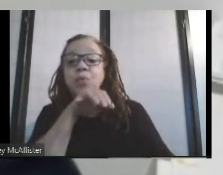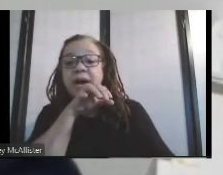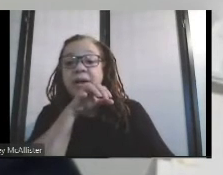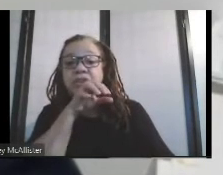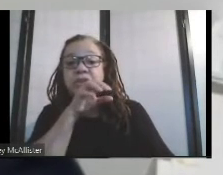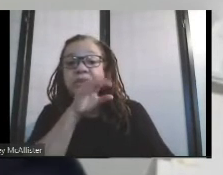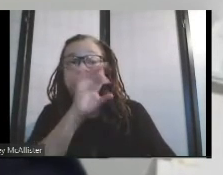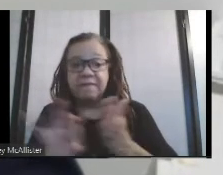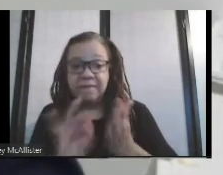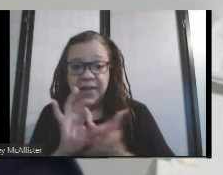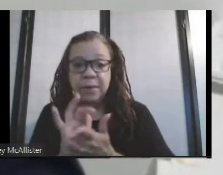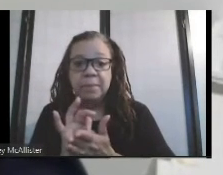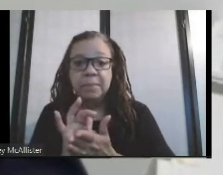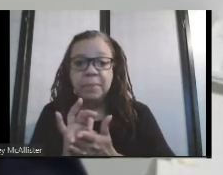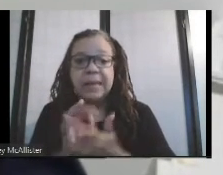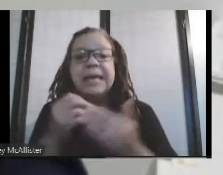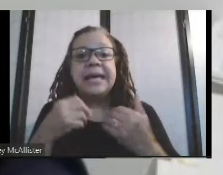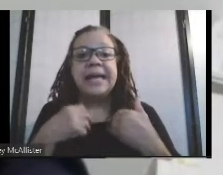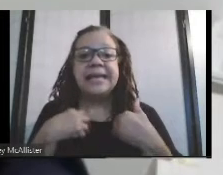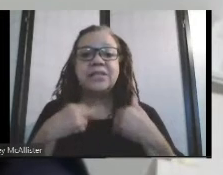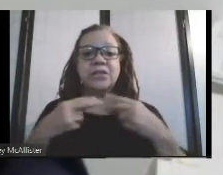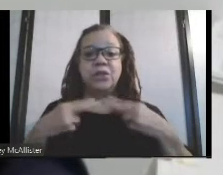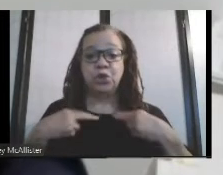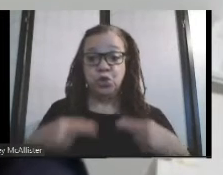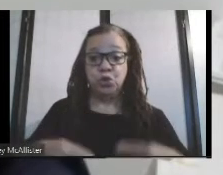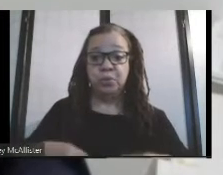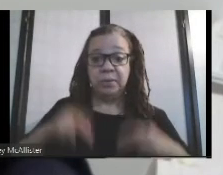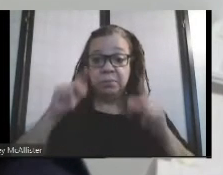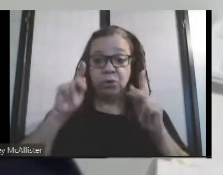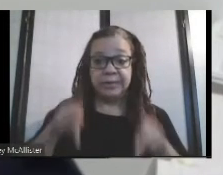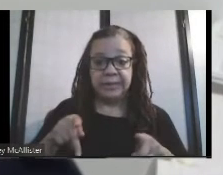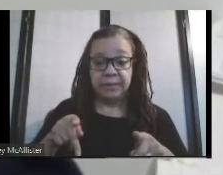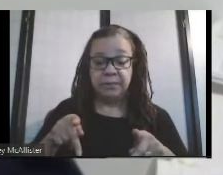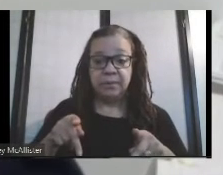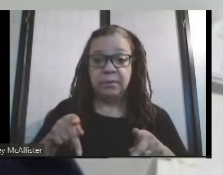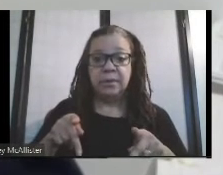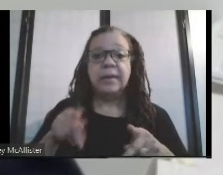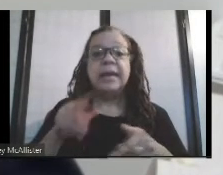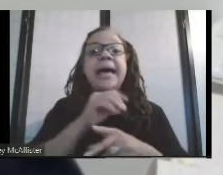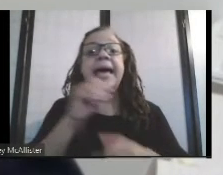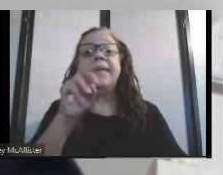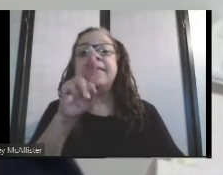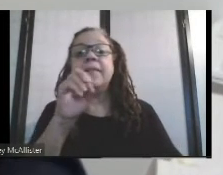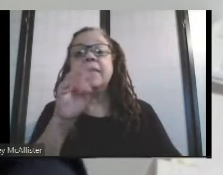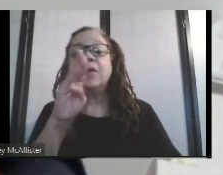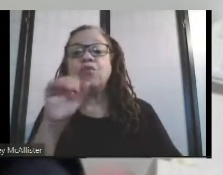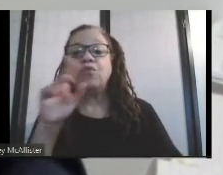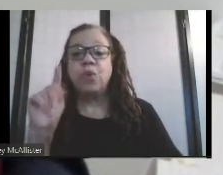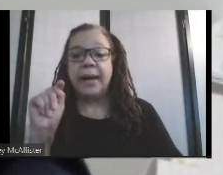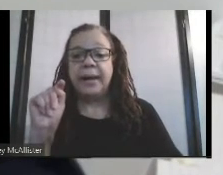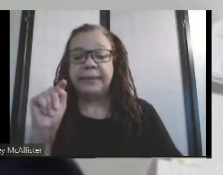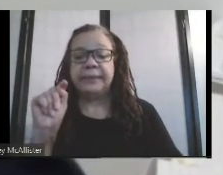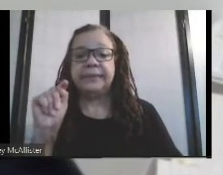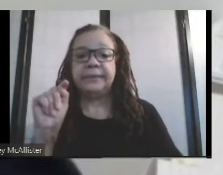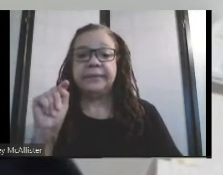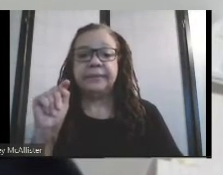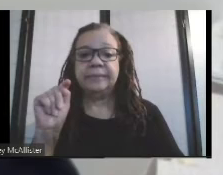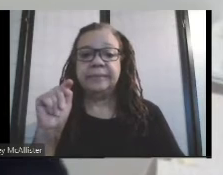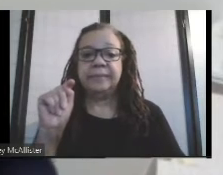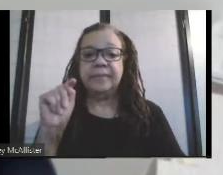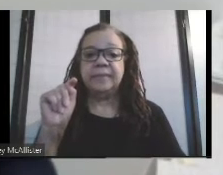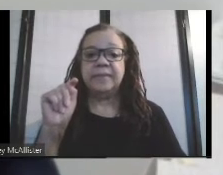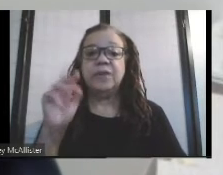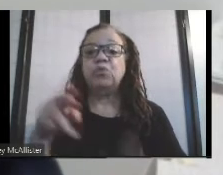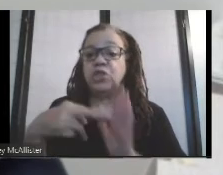watch it, it's got the obviously the human player, and then the robot, which is represented